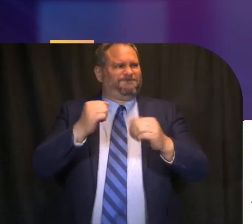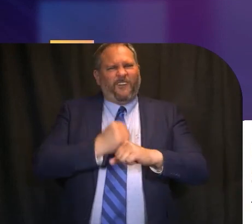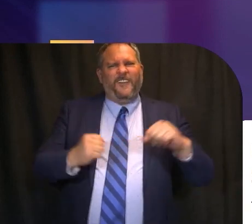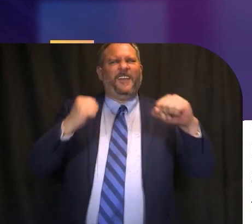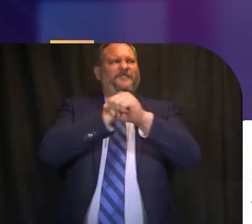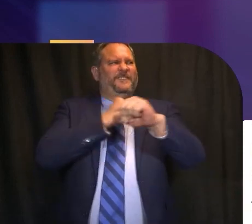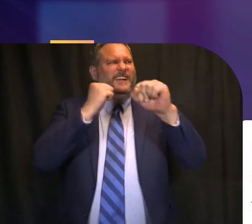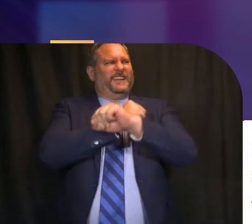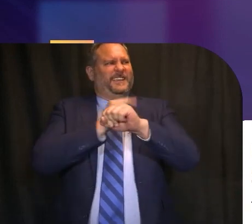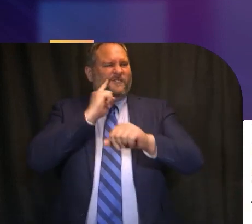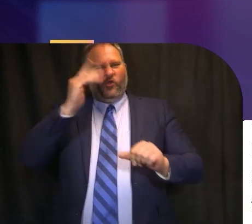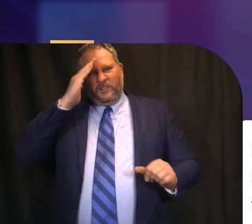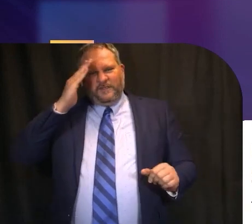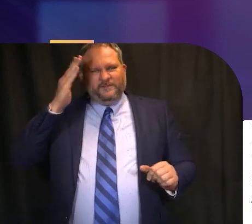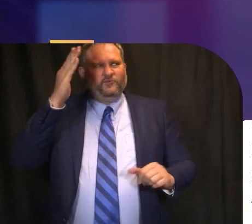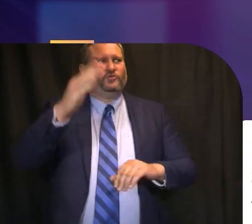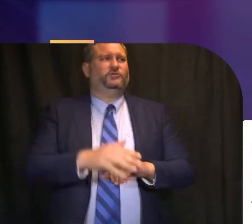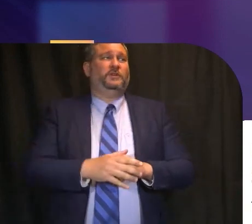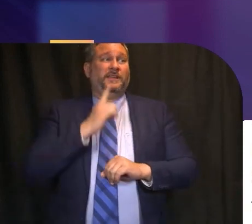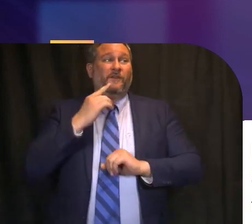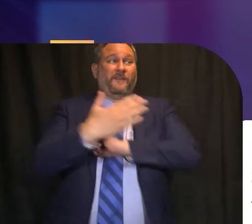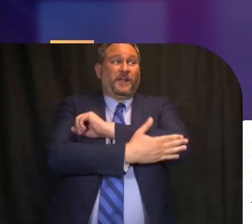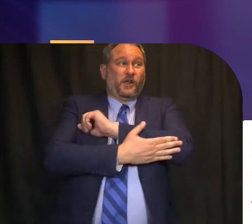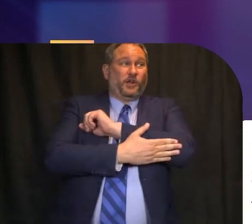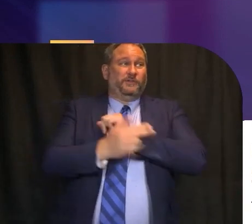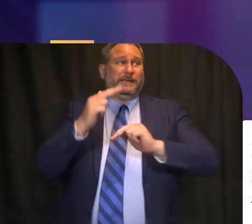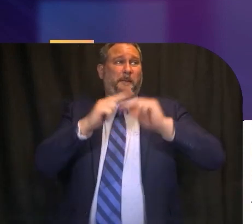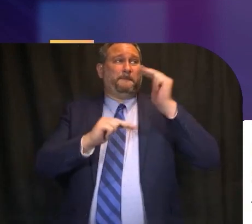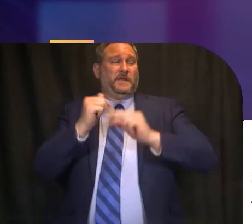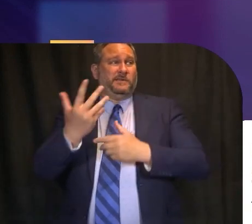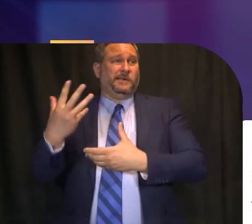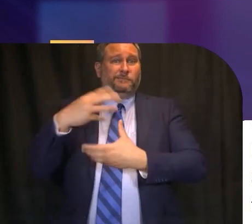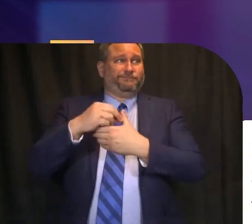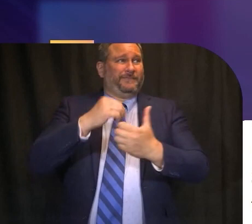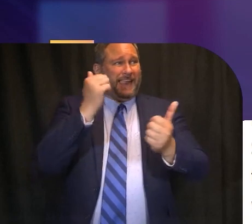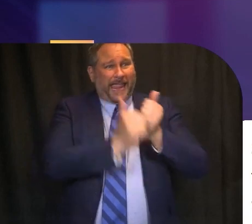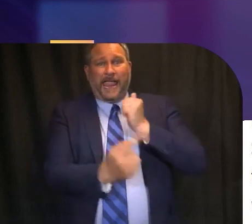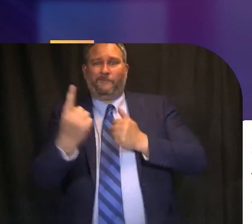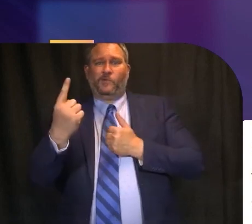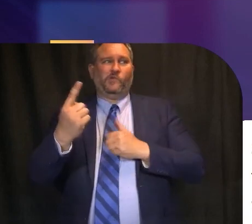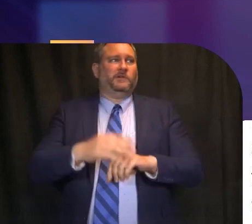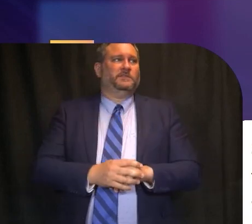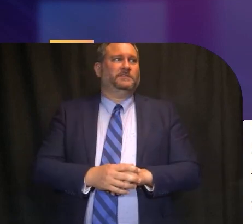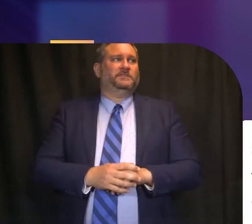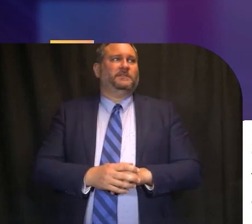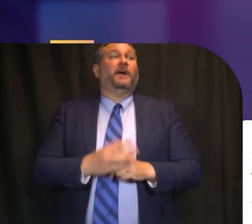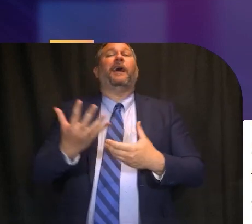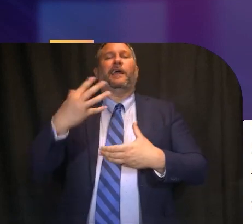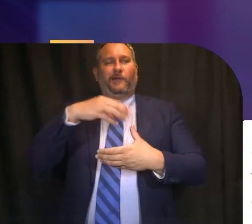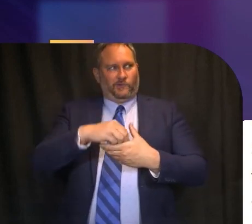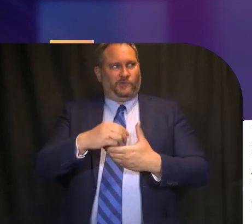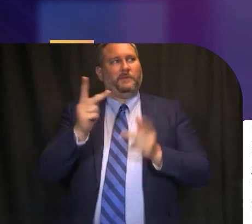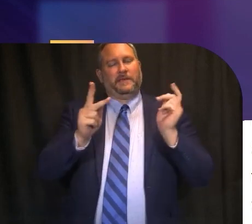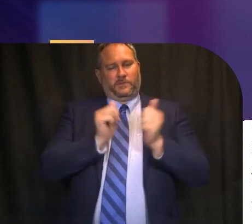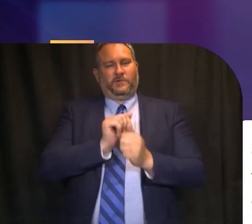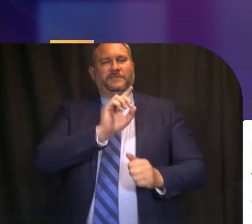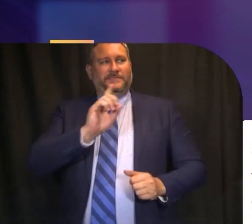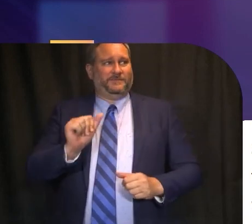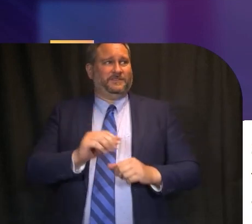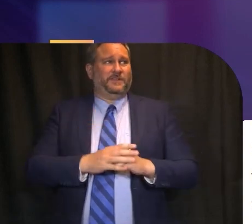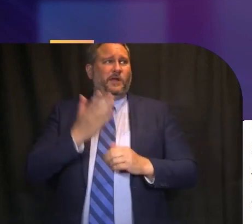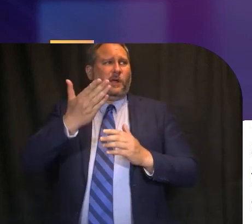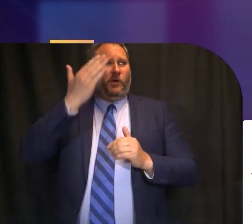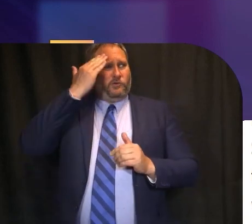is for everyone, including Americans with disabilities. You might know him formerly as Mayor Pete, but we are now proud to call